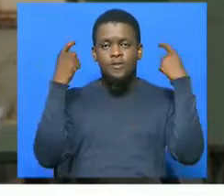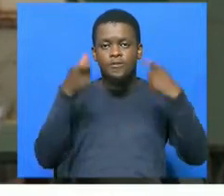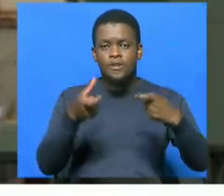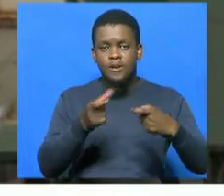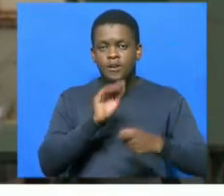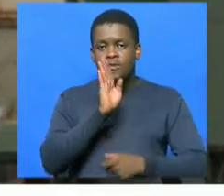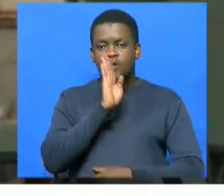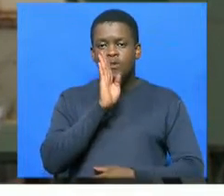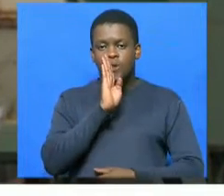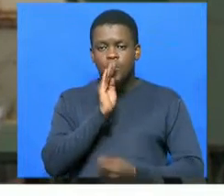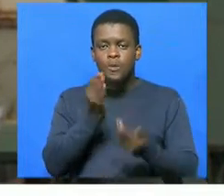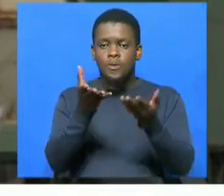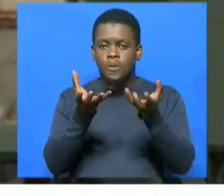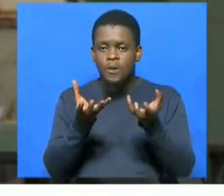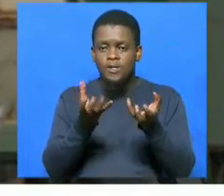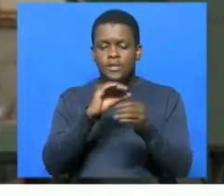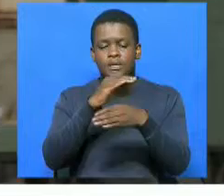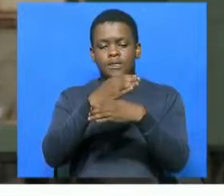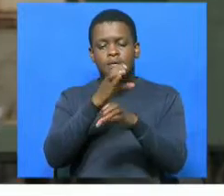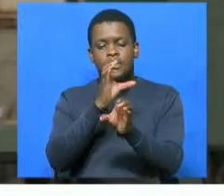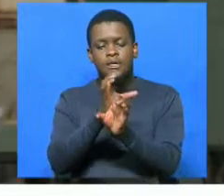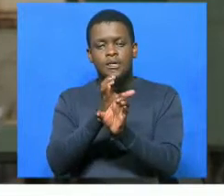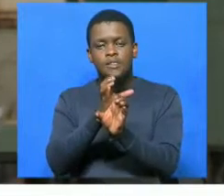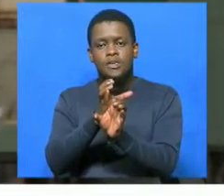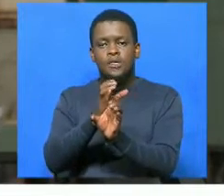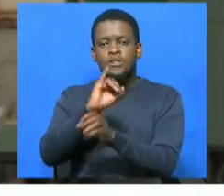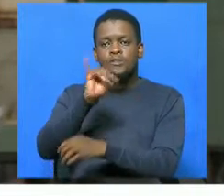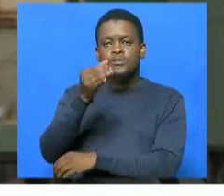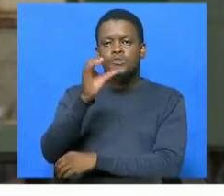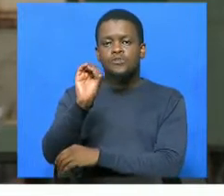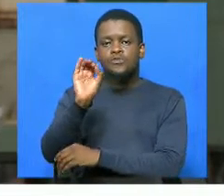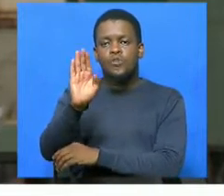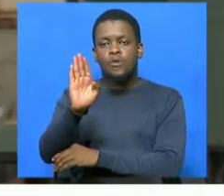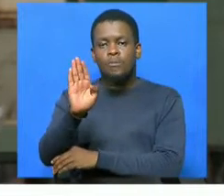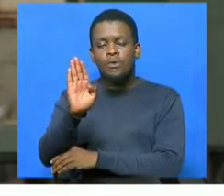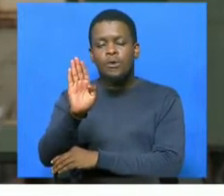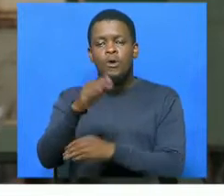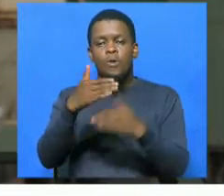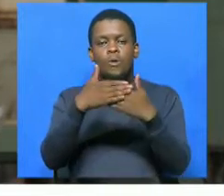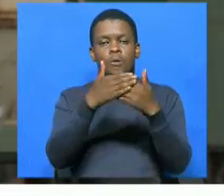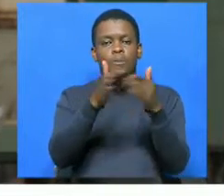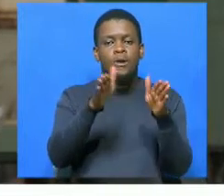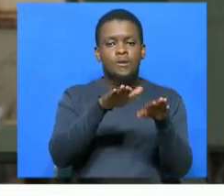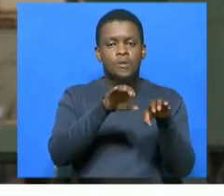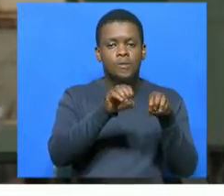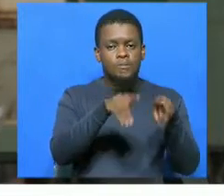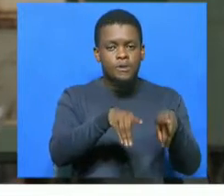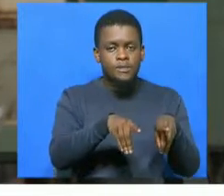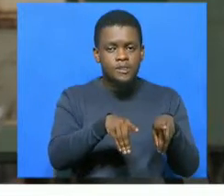create jobs, and we are going to open up opportunities for investors.